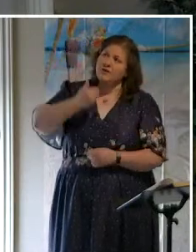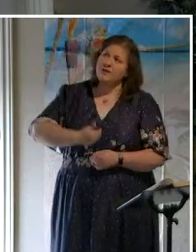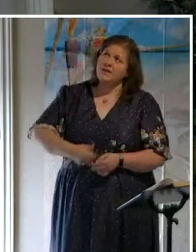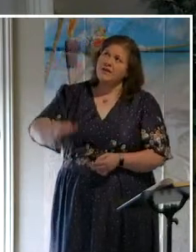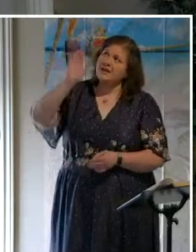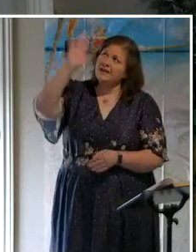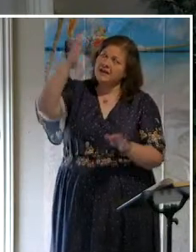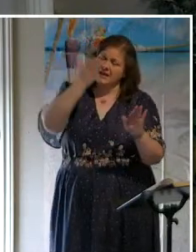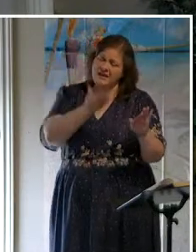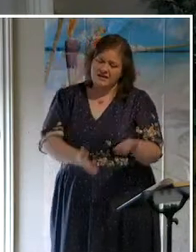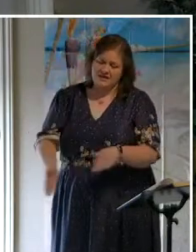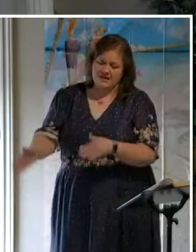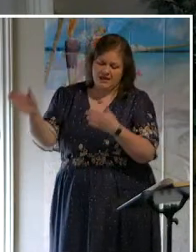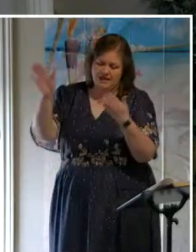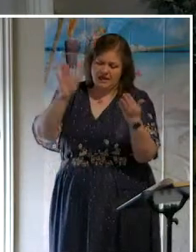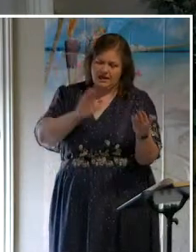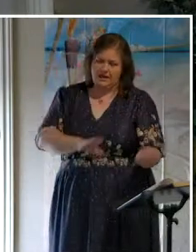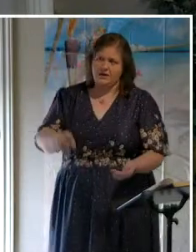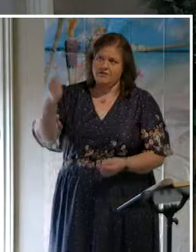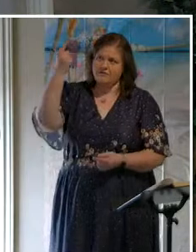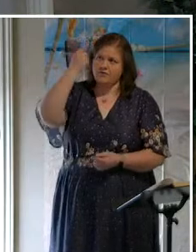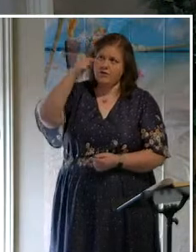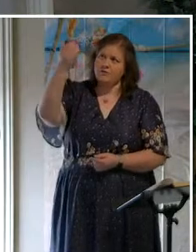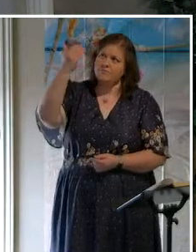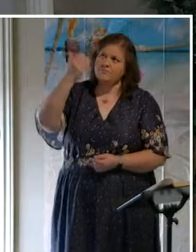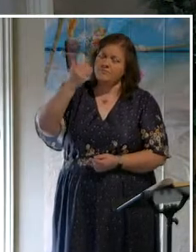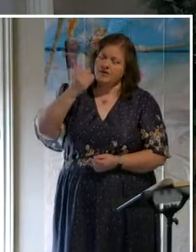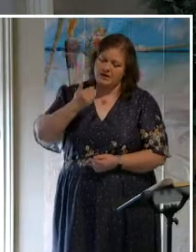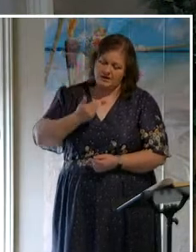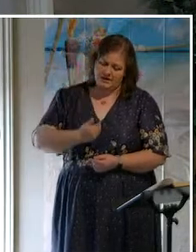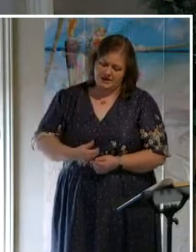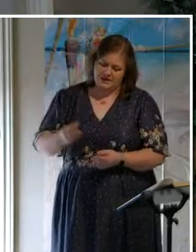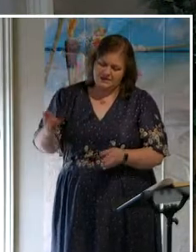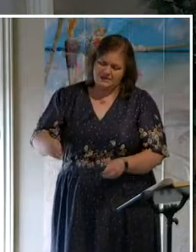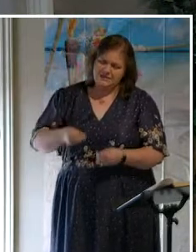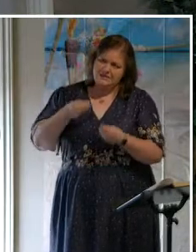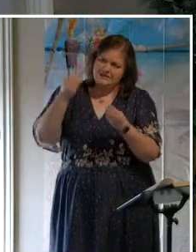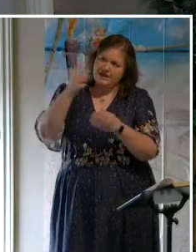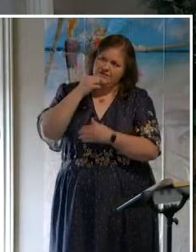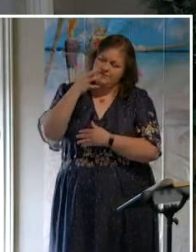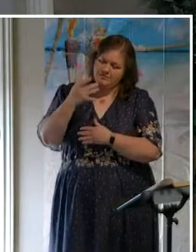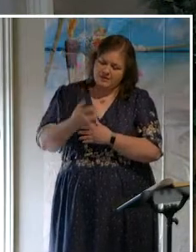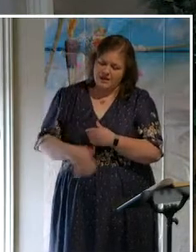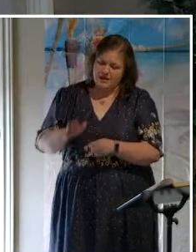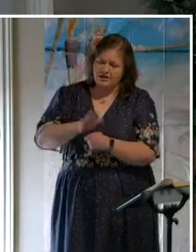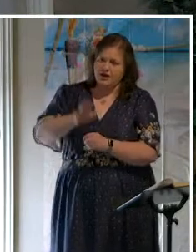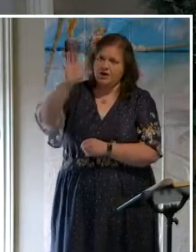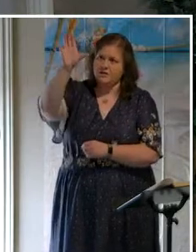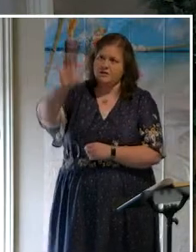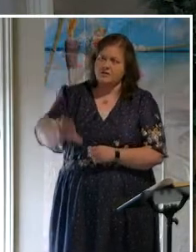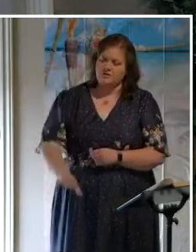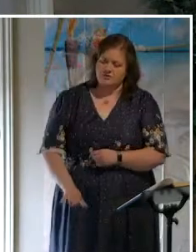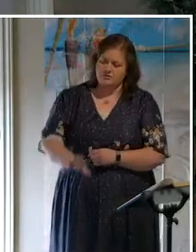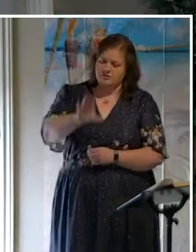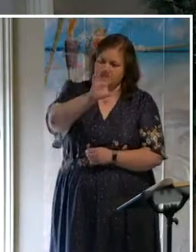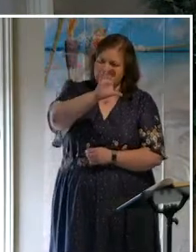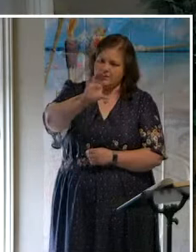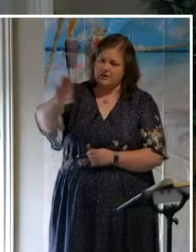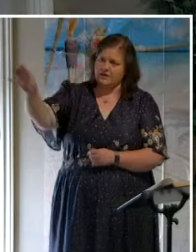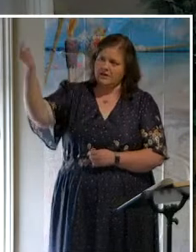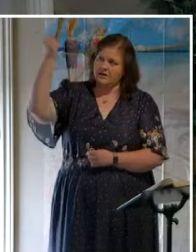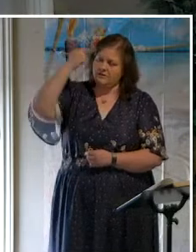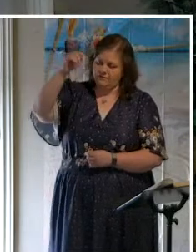me he died, for me he shed his blood upon a tree.